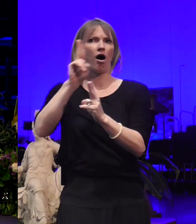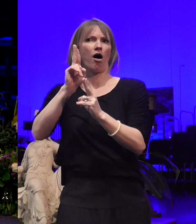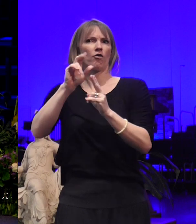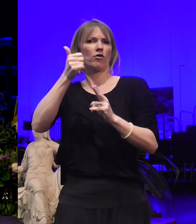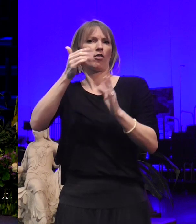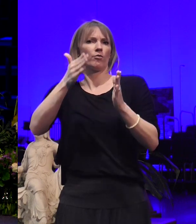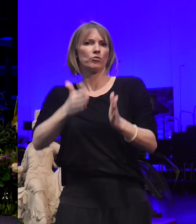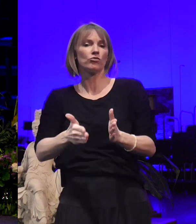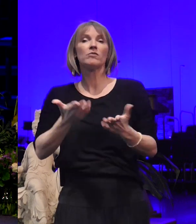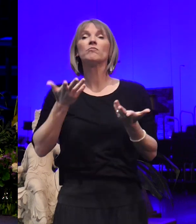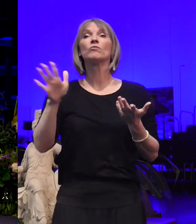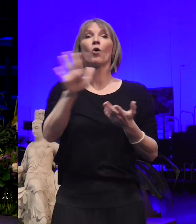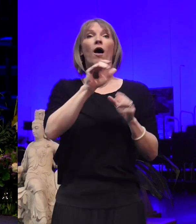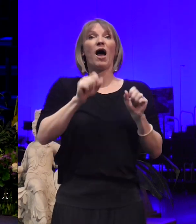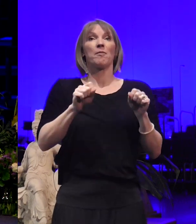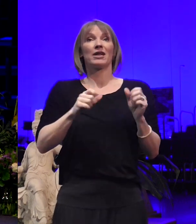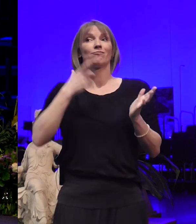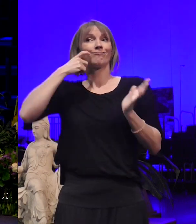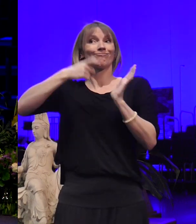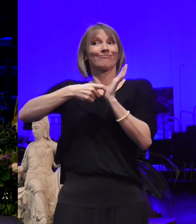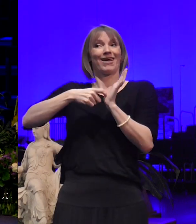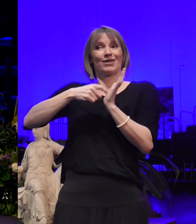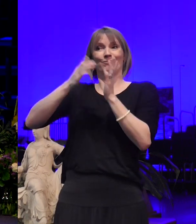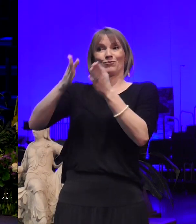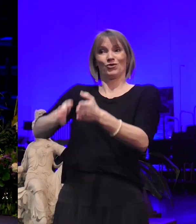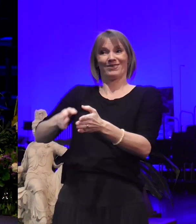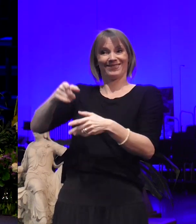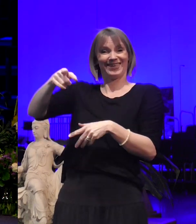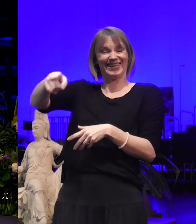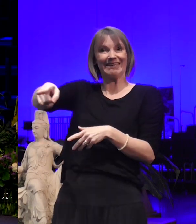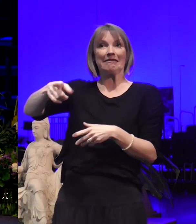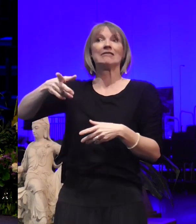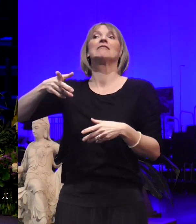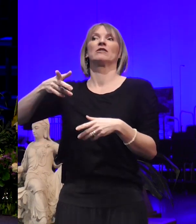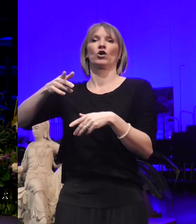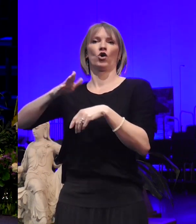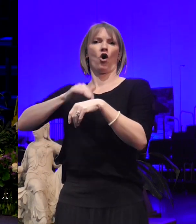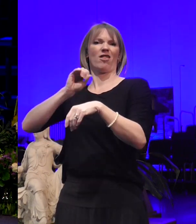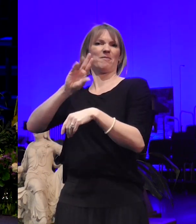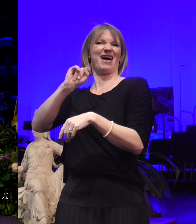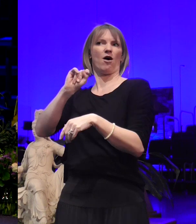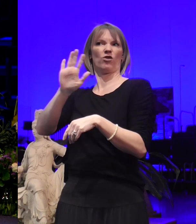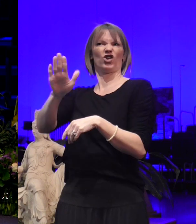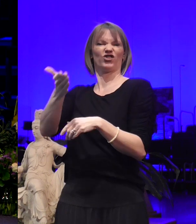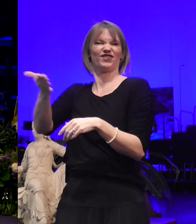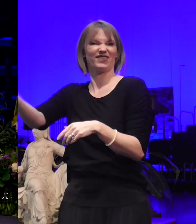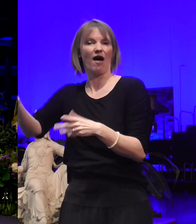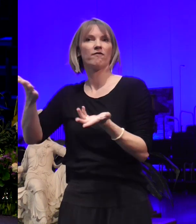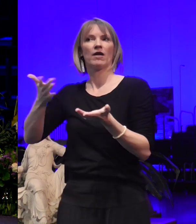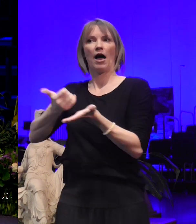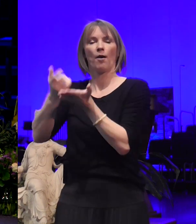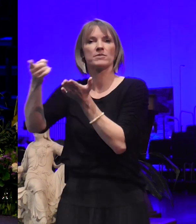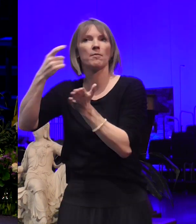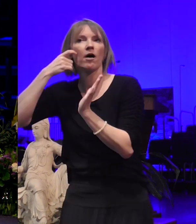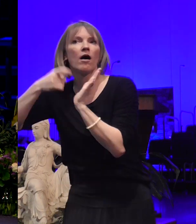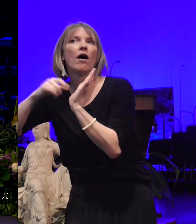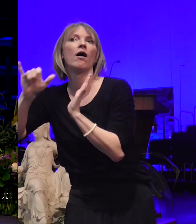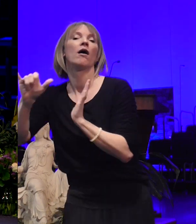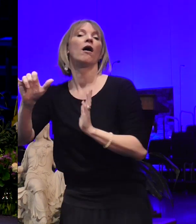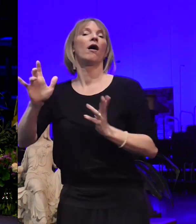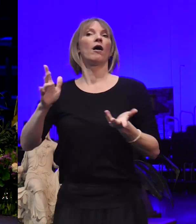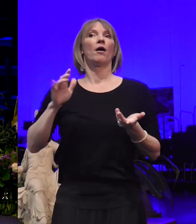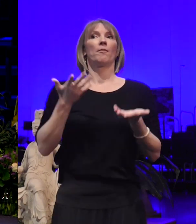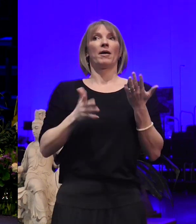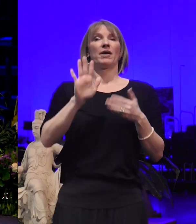else. Your ability to call someone out on their stuff in a way that helps them. Your ability to get over the vulnerability